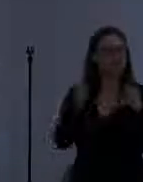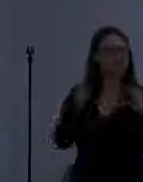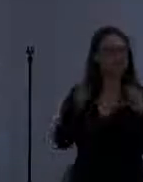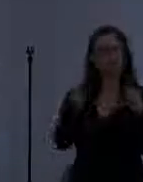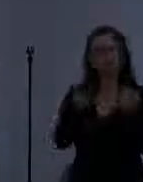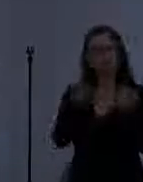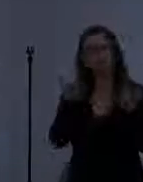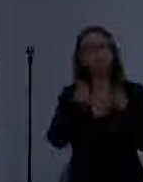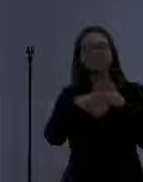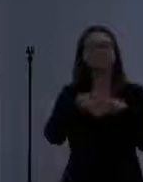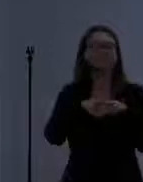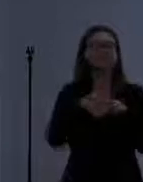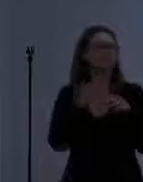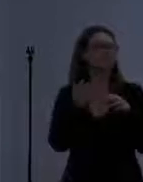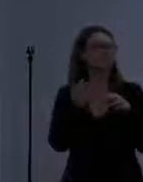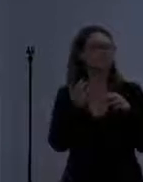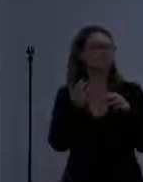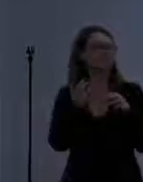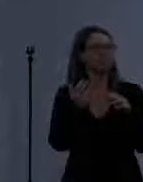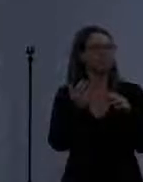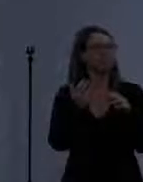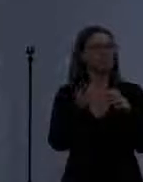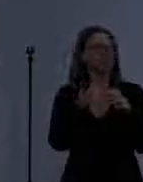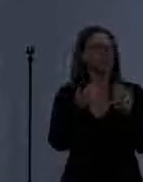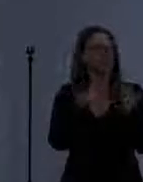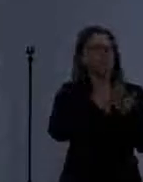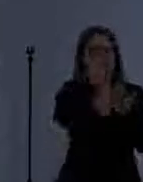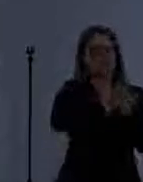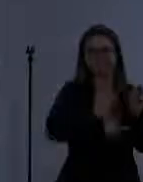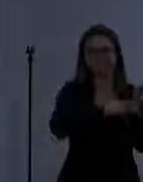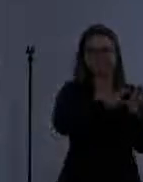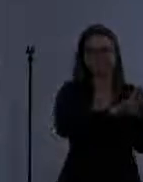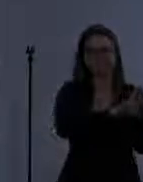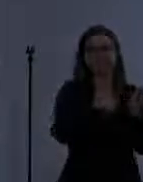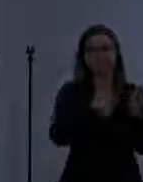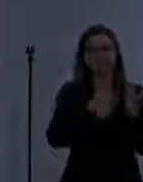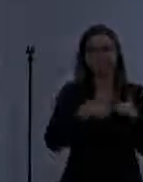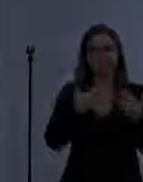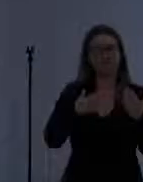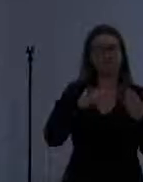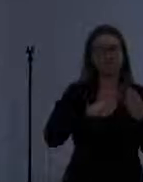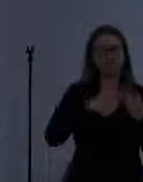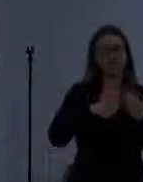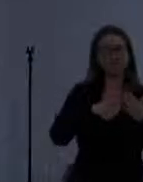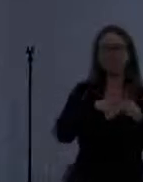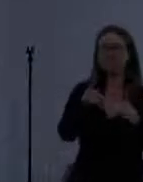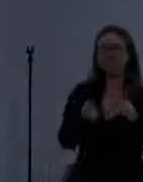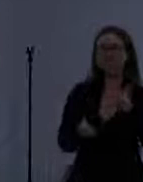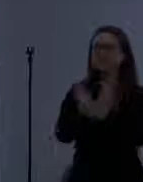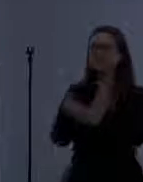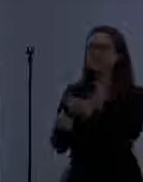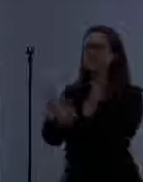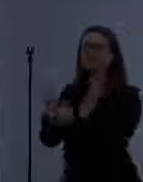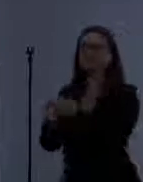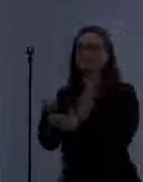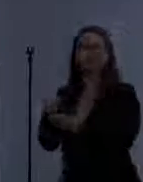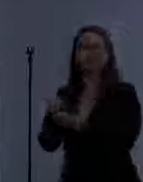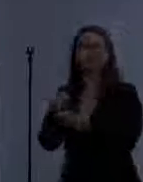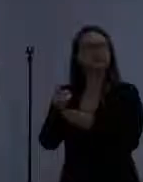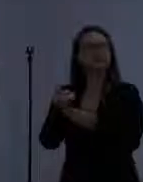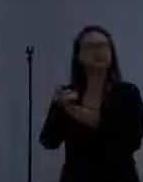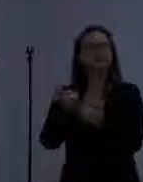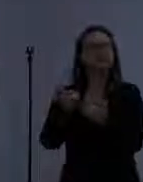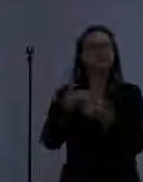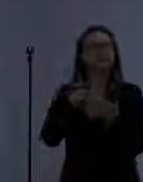so there's a whole range of particular things that providers need to report to us if something happens, so like the death